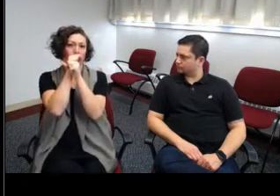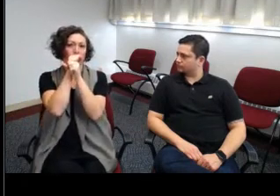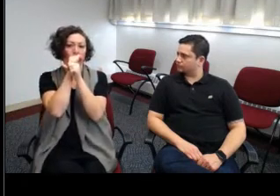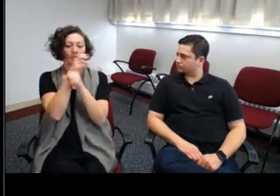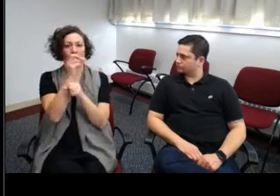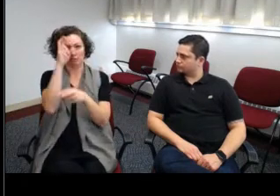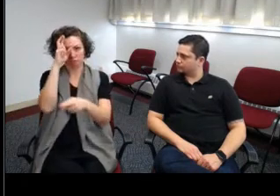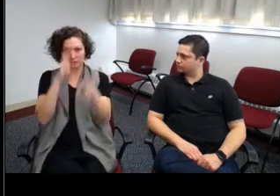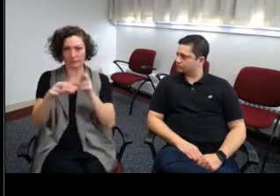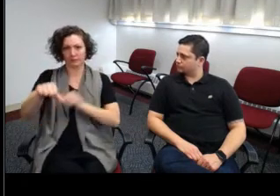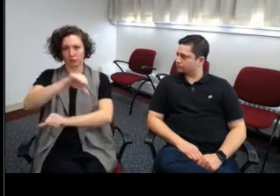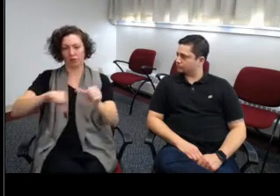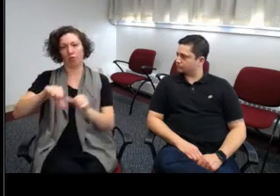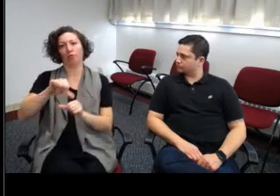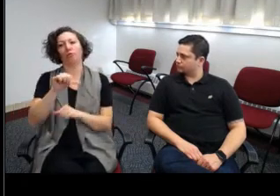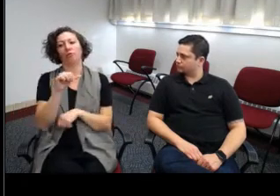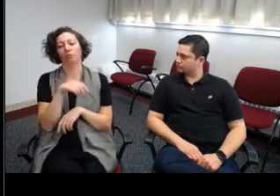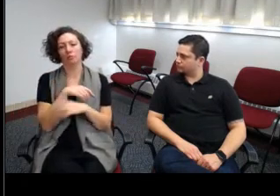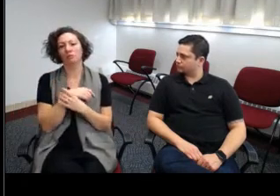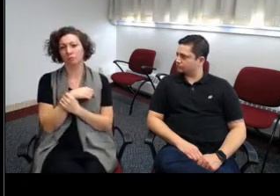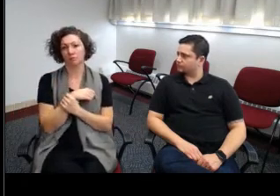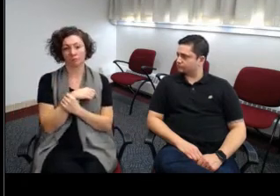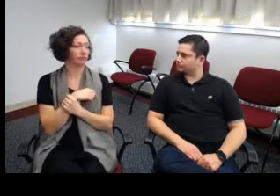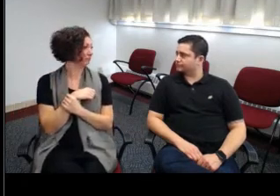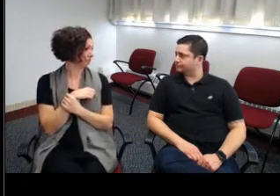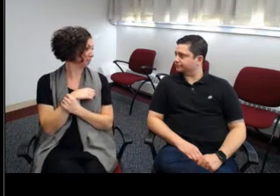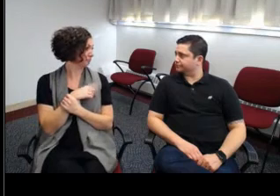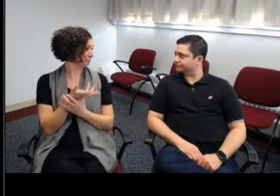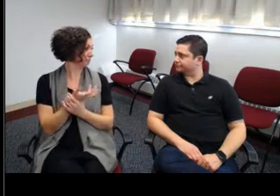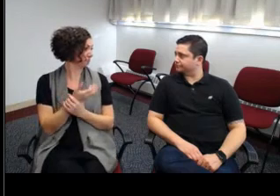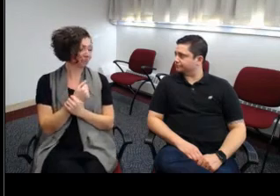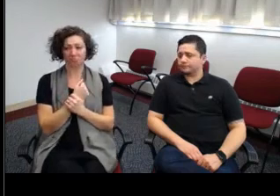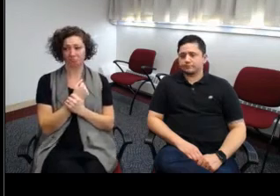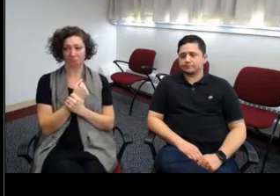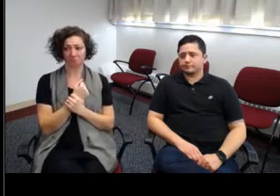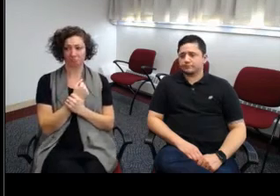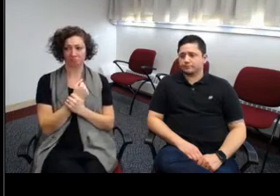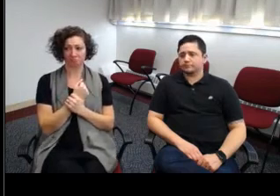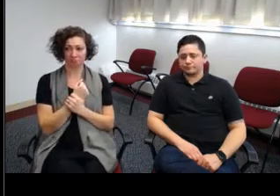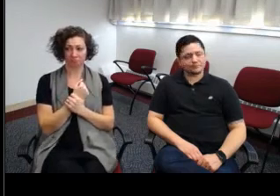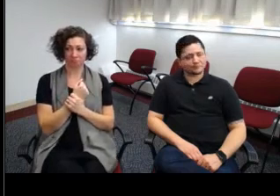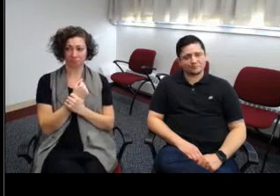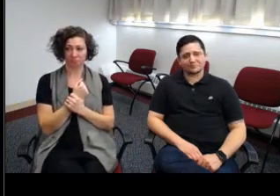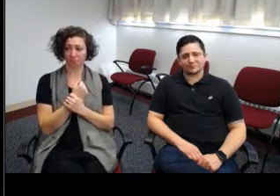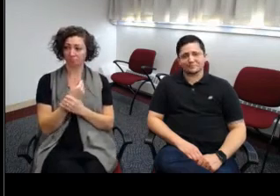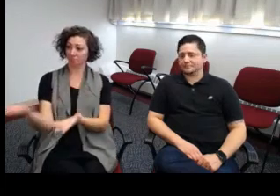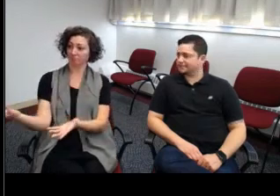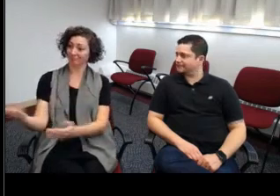the importance of confidentiality, respecting each other, and that's what we can do.